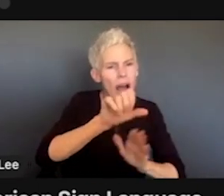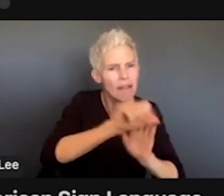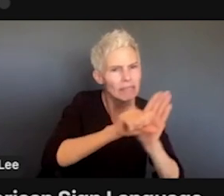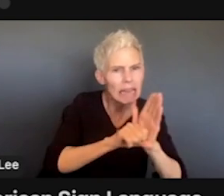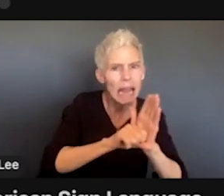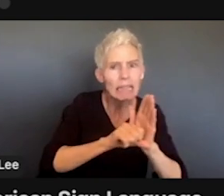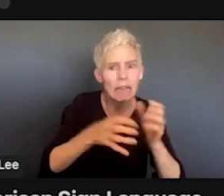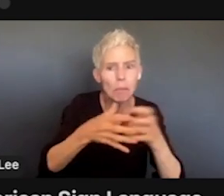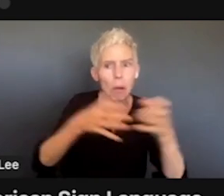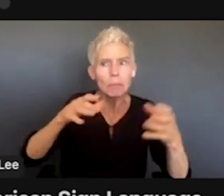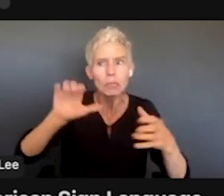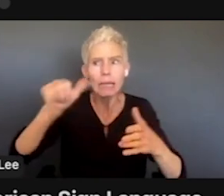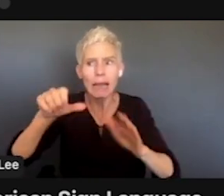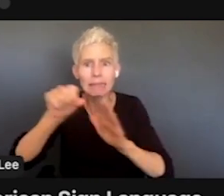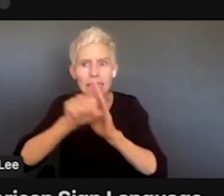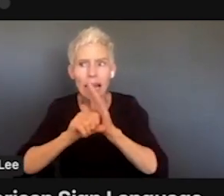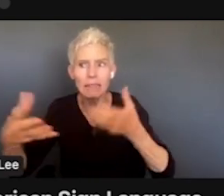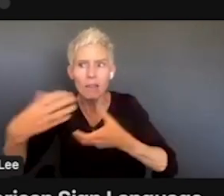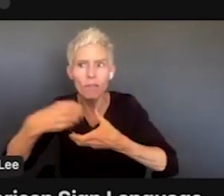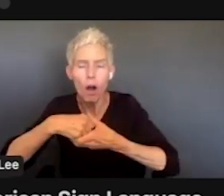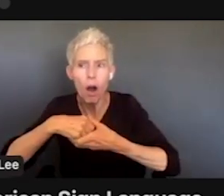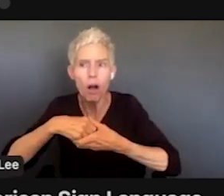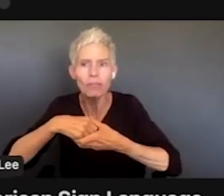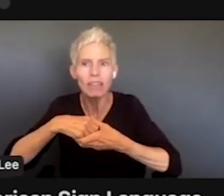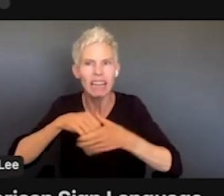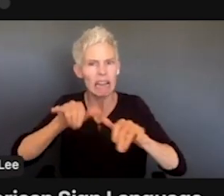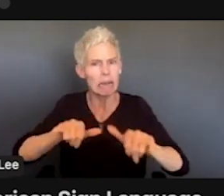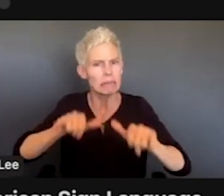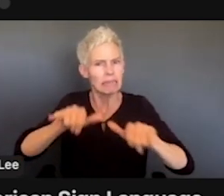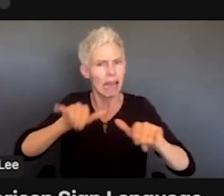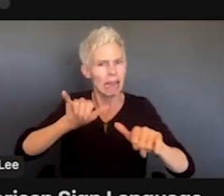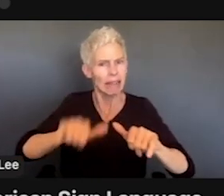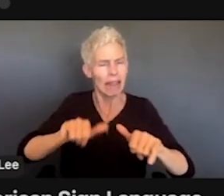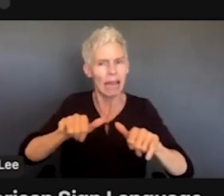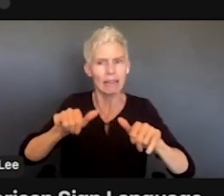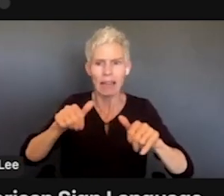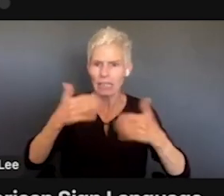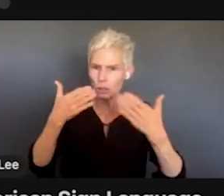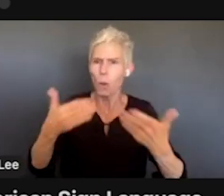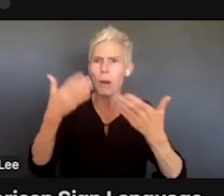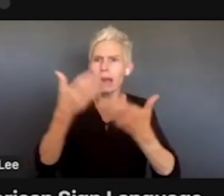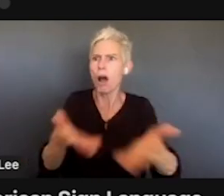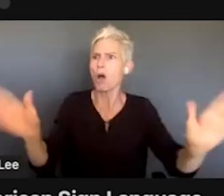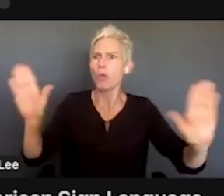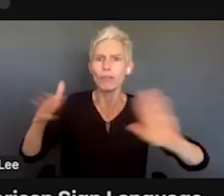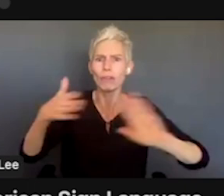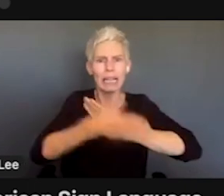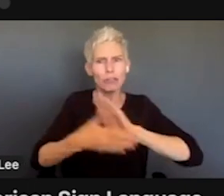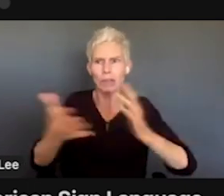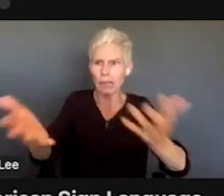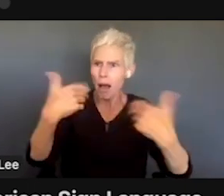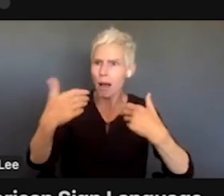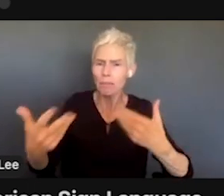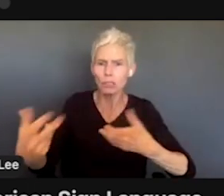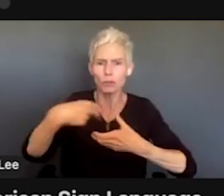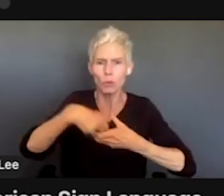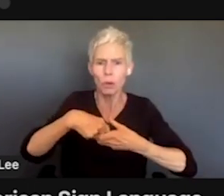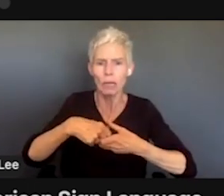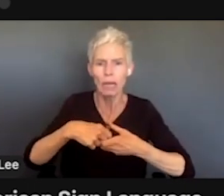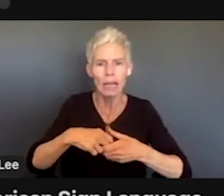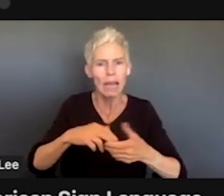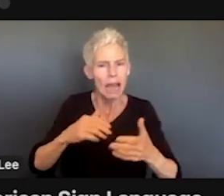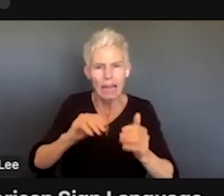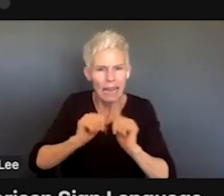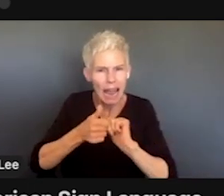And then you decided, let's make it nationwide. Talk us through how you did that, Brian, and how you are seeing this being